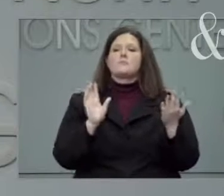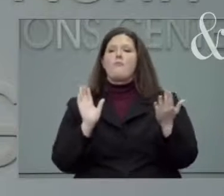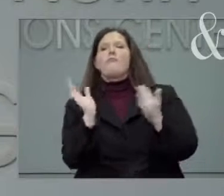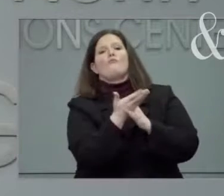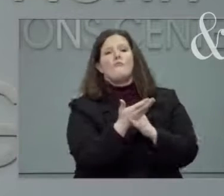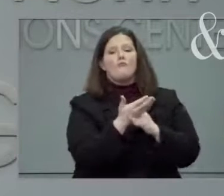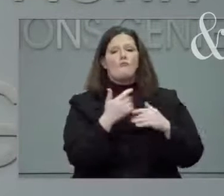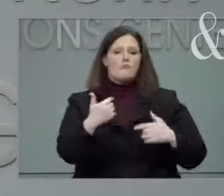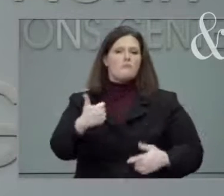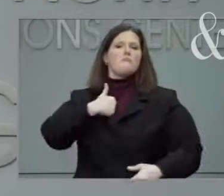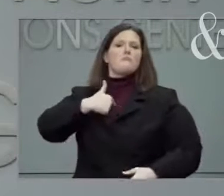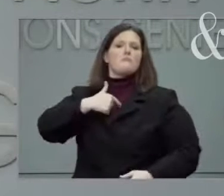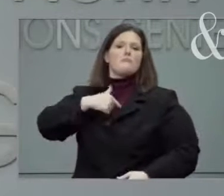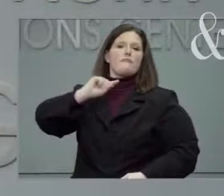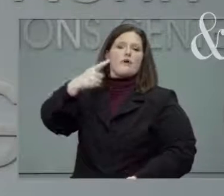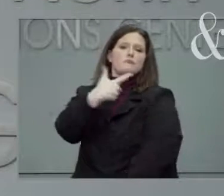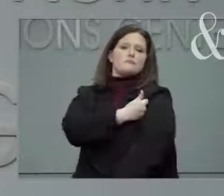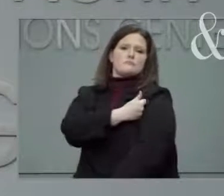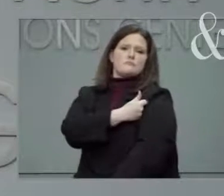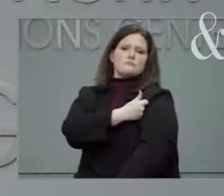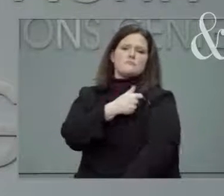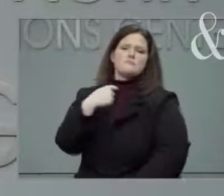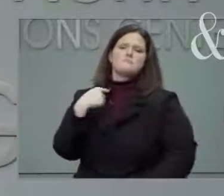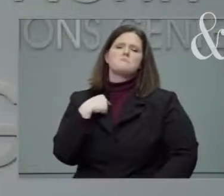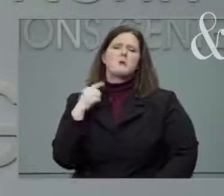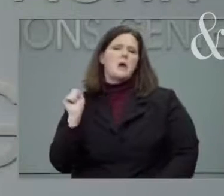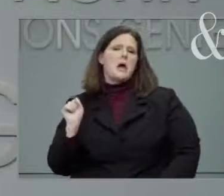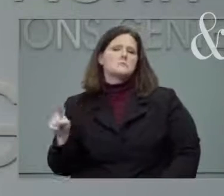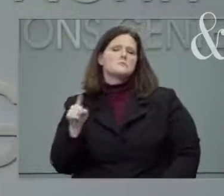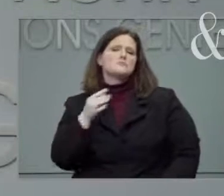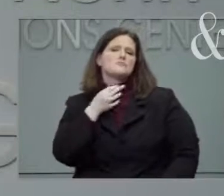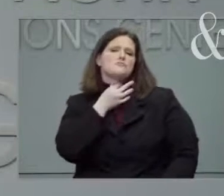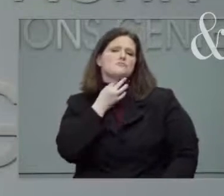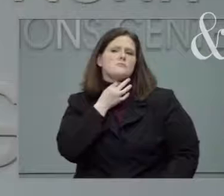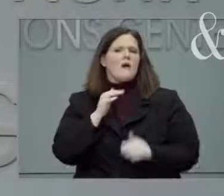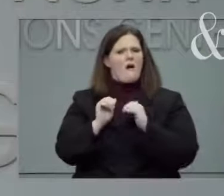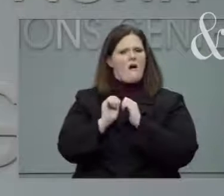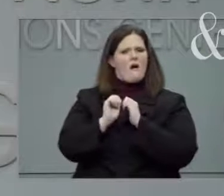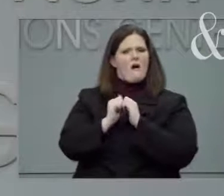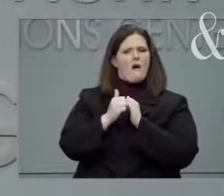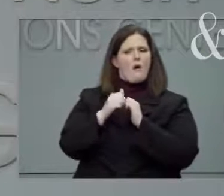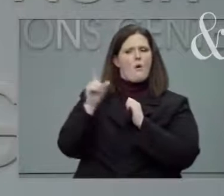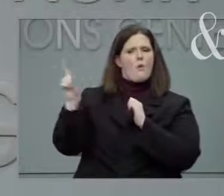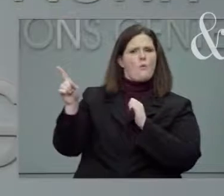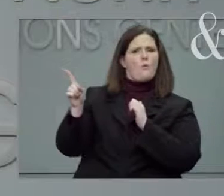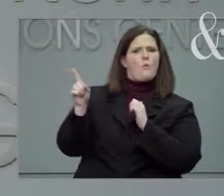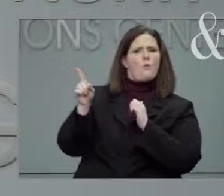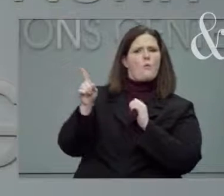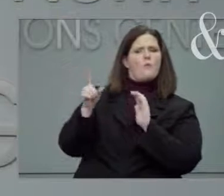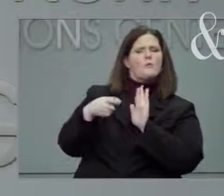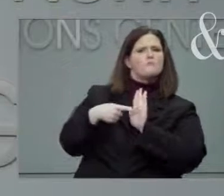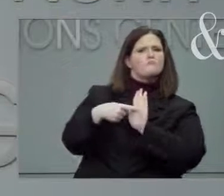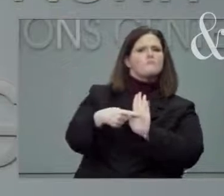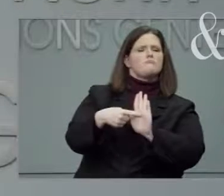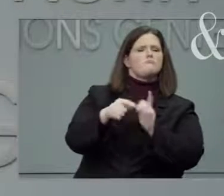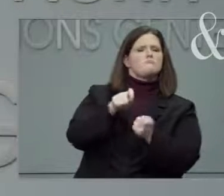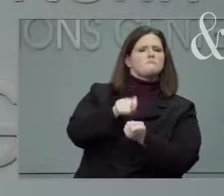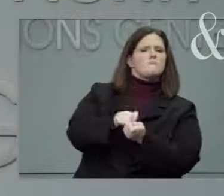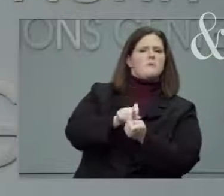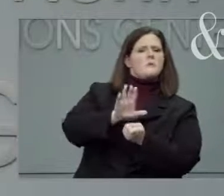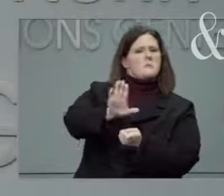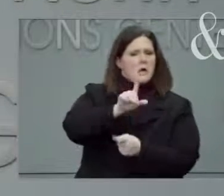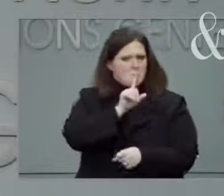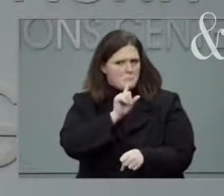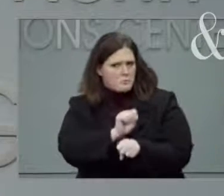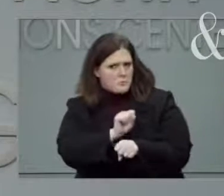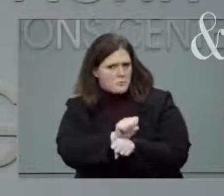What mechanisms are in place to keep people from saying that they're frontline essential workers, I guess specifically